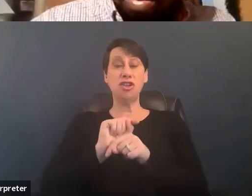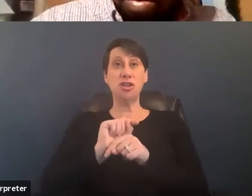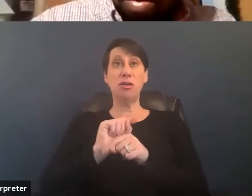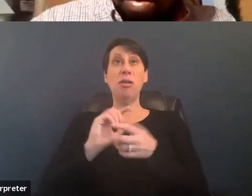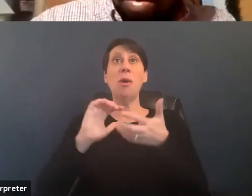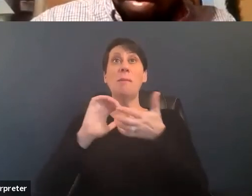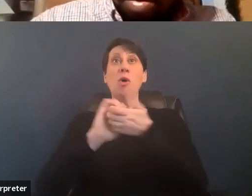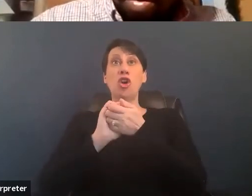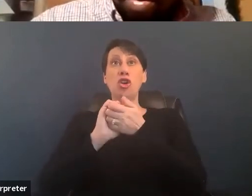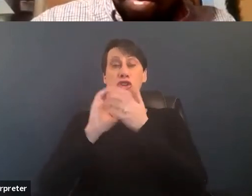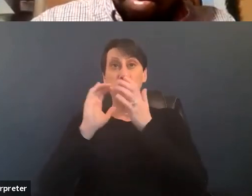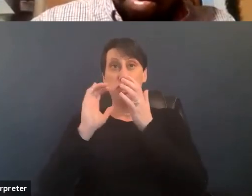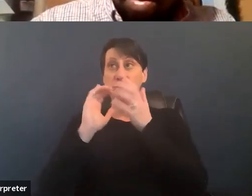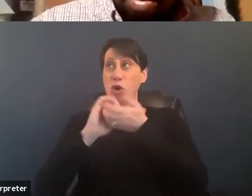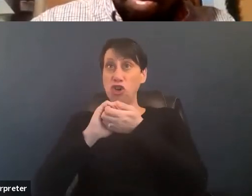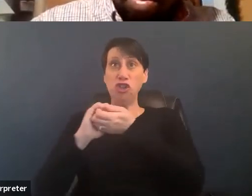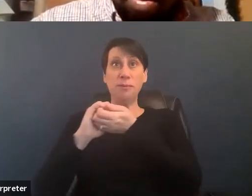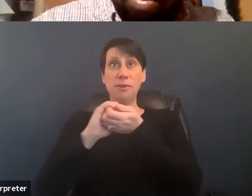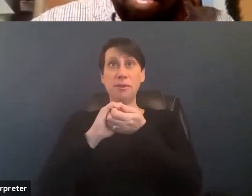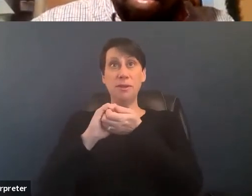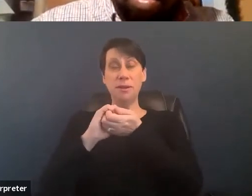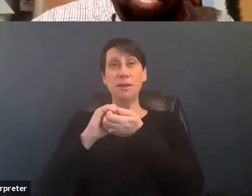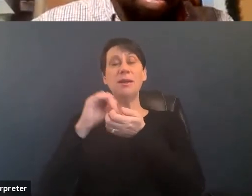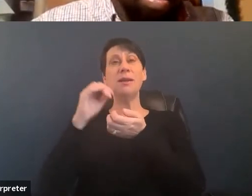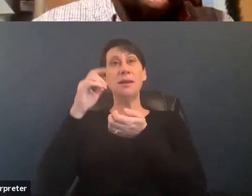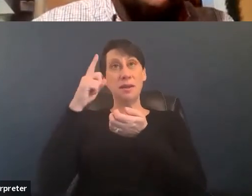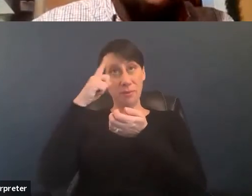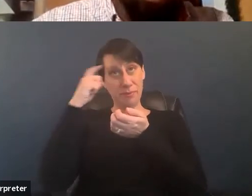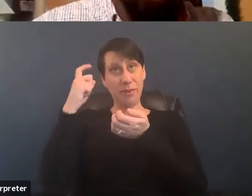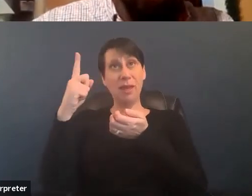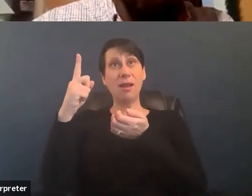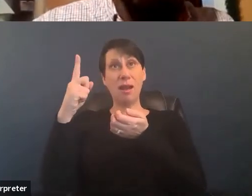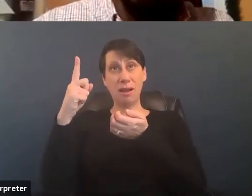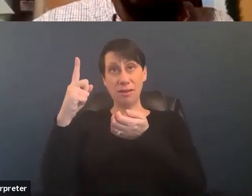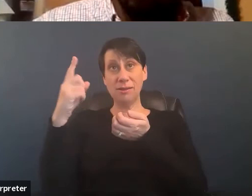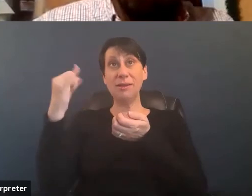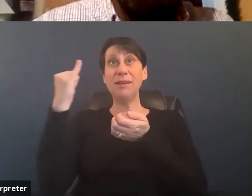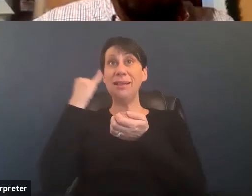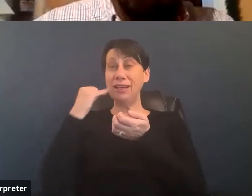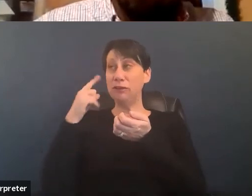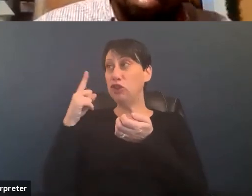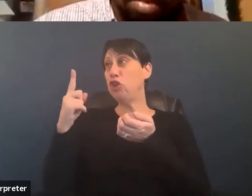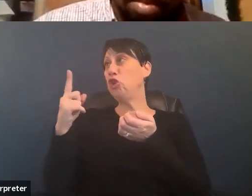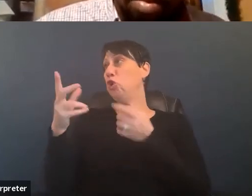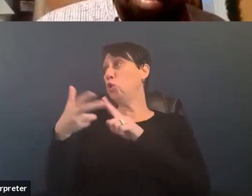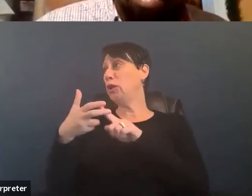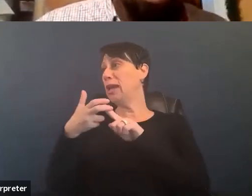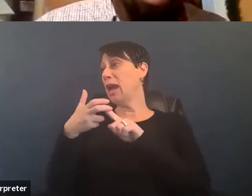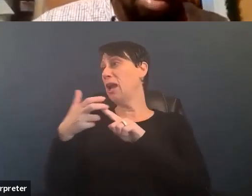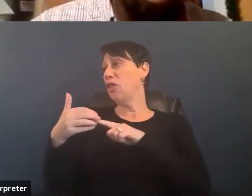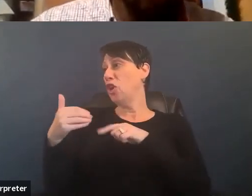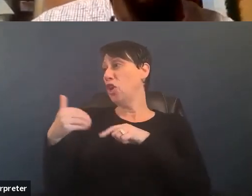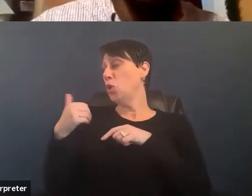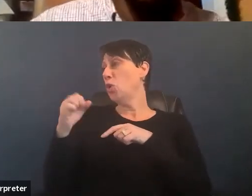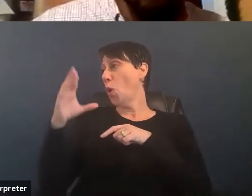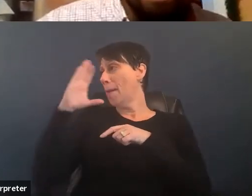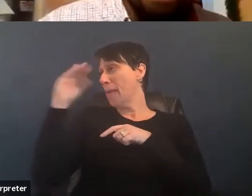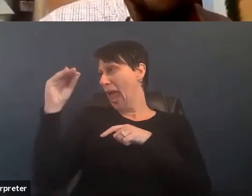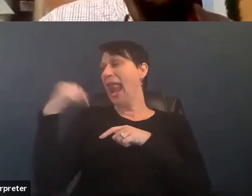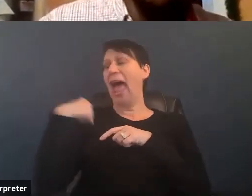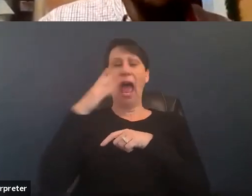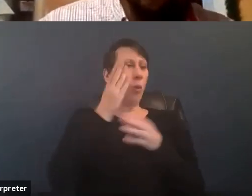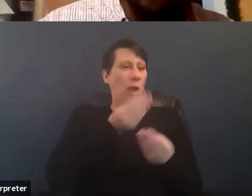you. And if you seek after me, I'm going to deliver. That's what I'm talking about, Tracy. That's